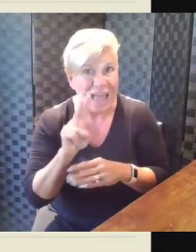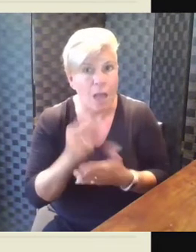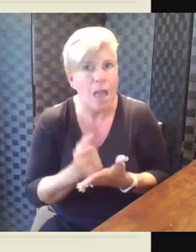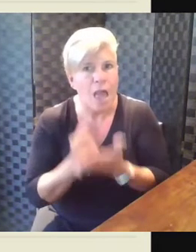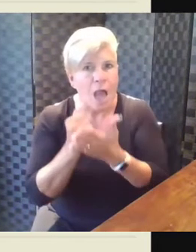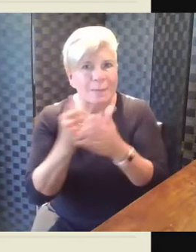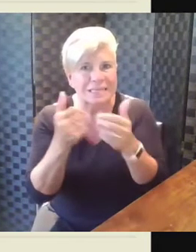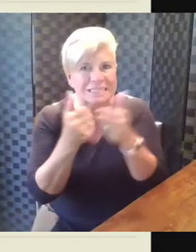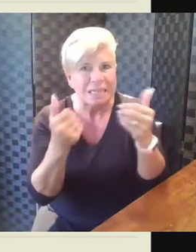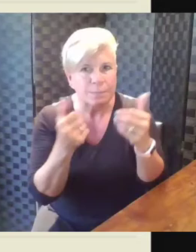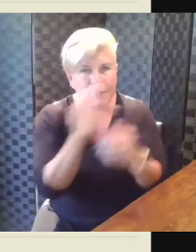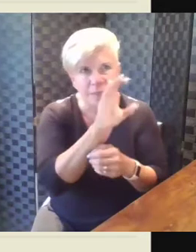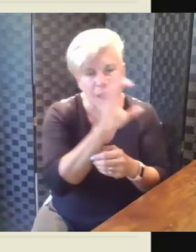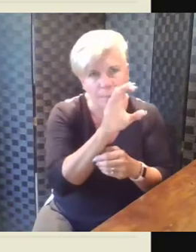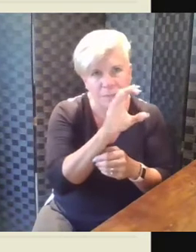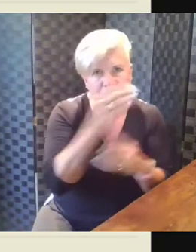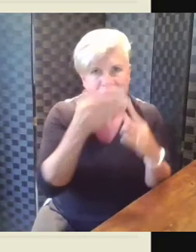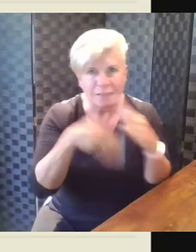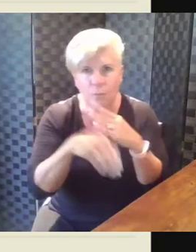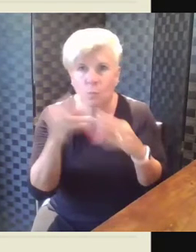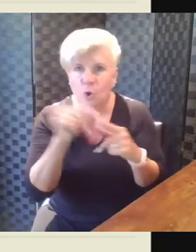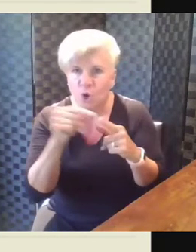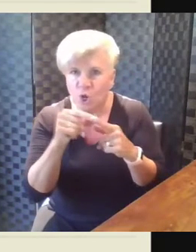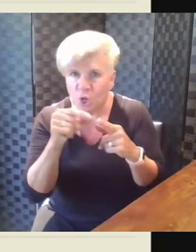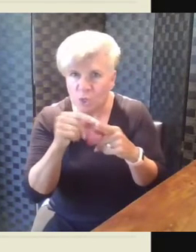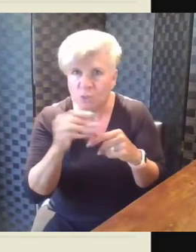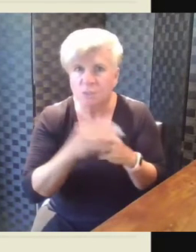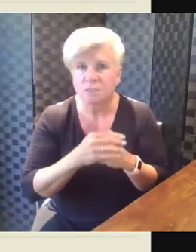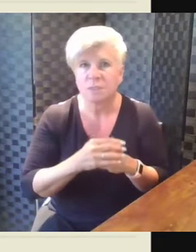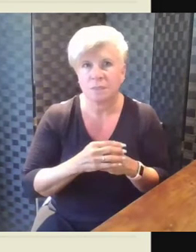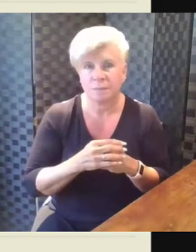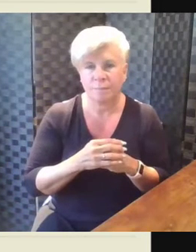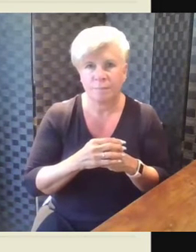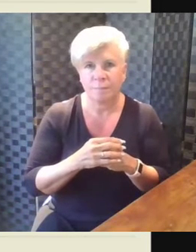help separate the consonant sounds in words.